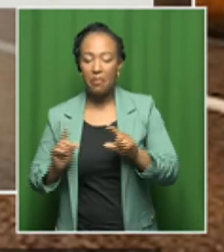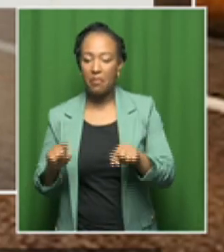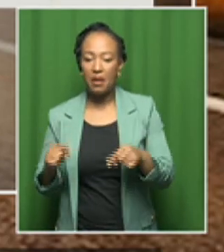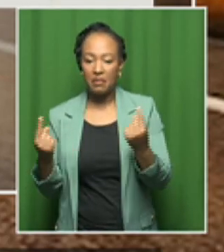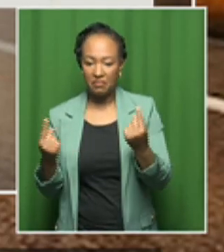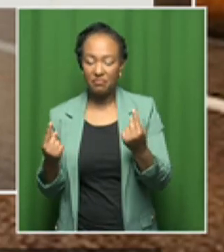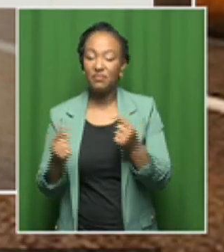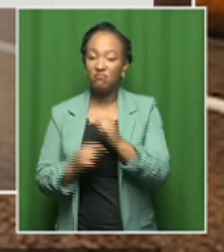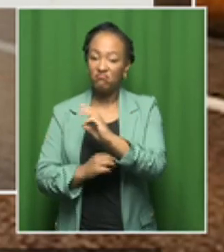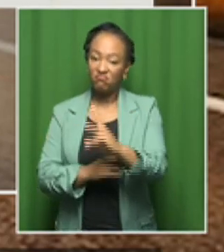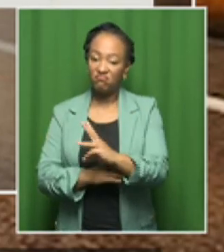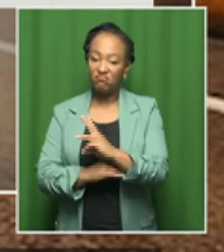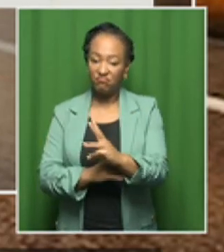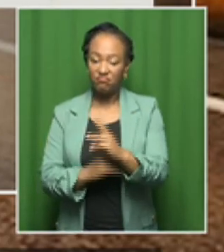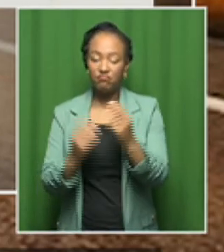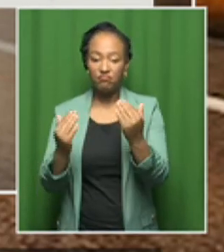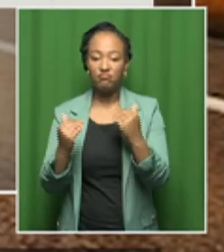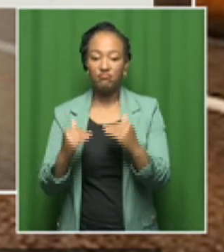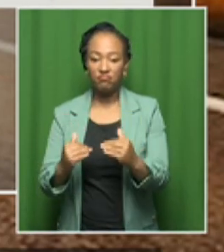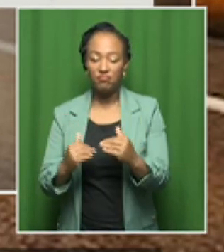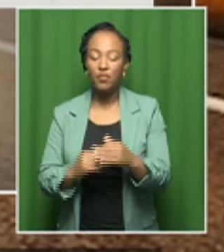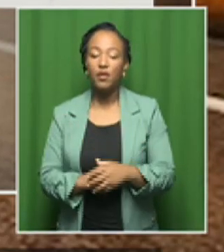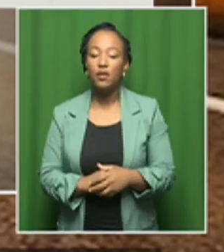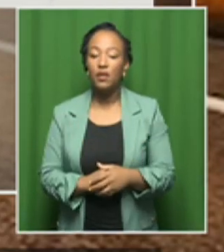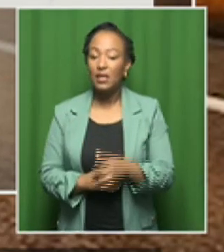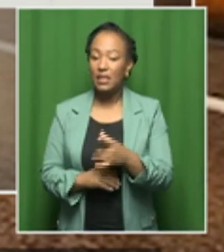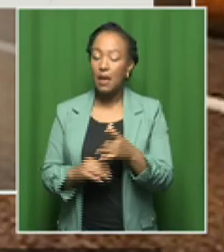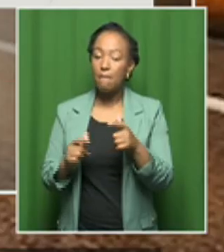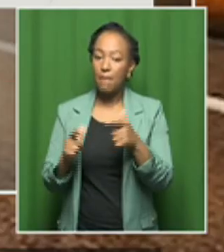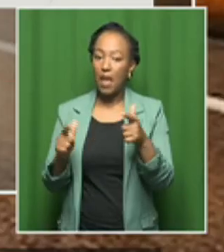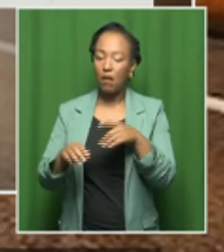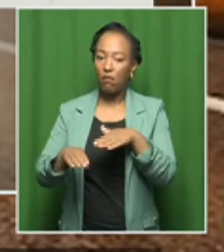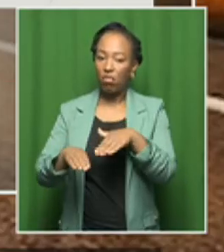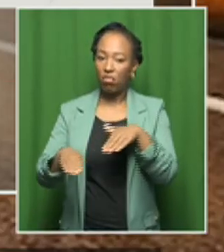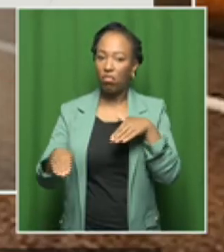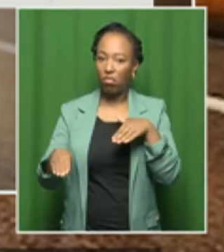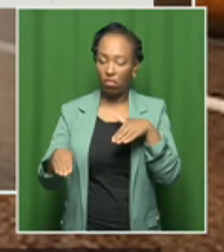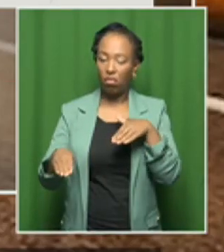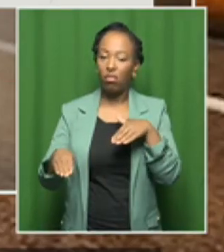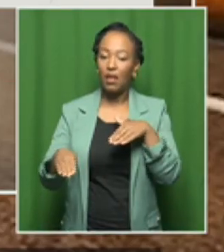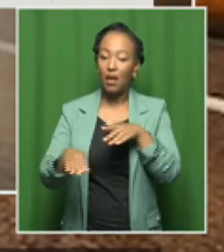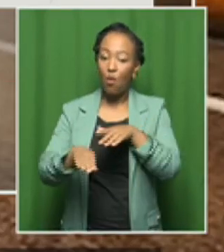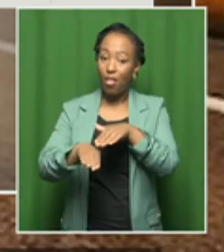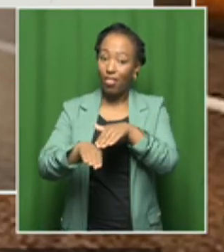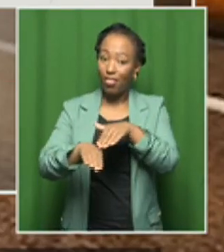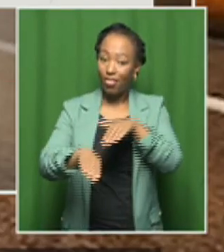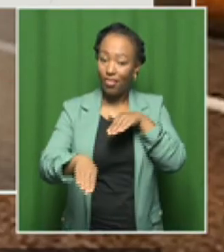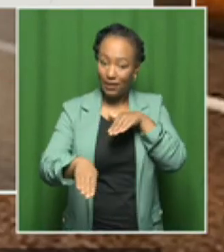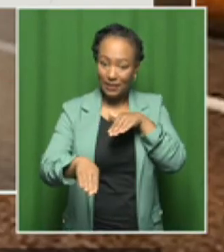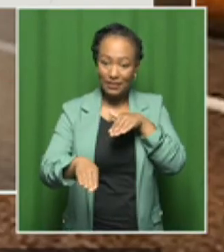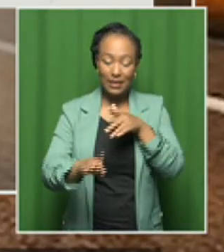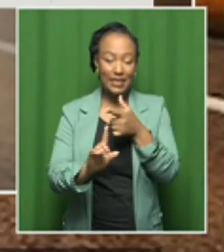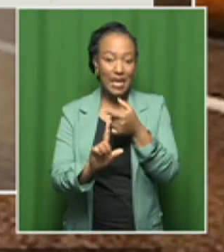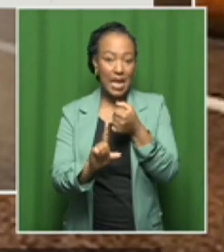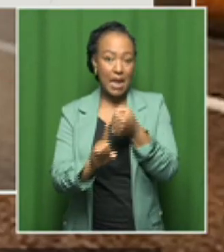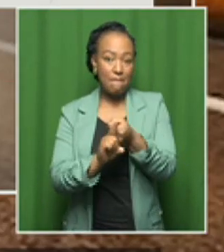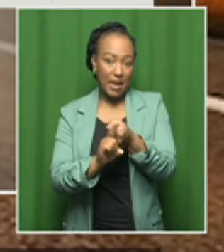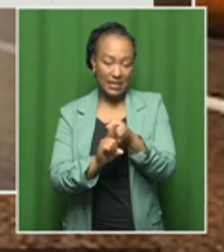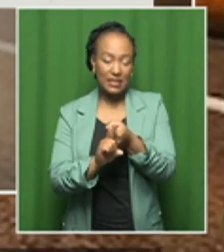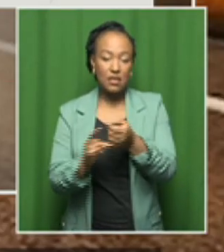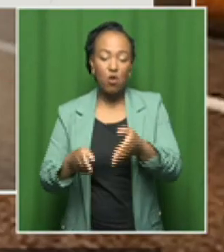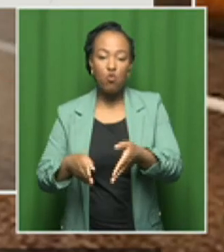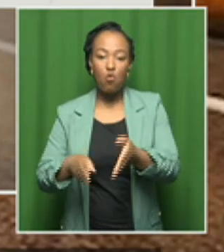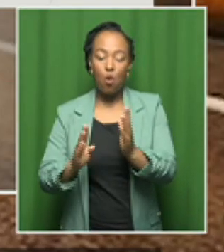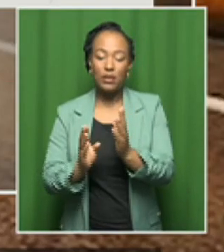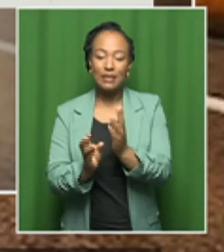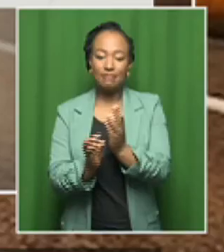up as well. Don't forget this one, major delays. I need to tell you about this because it really has a major impact on traffic. It's the roadworks between